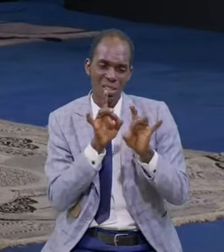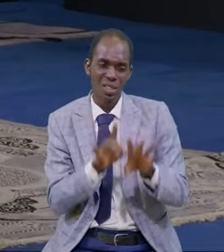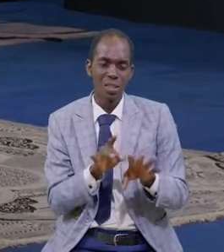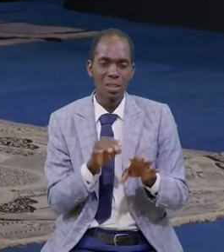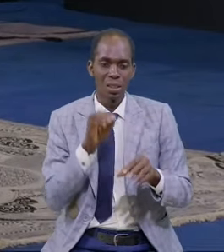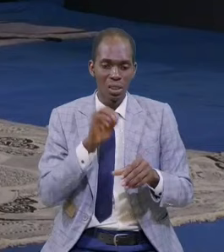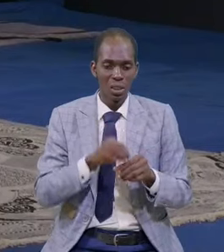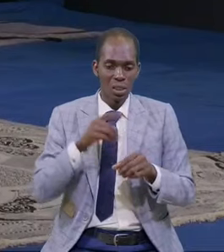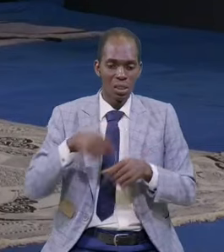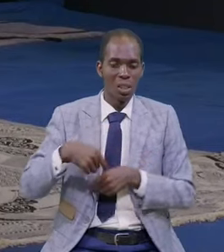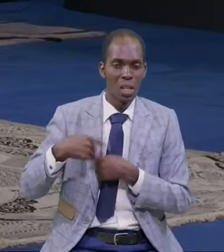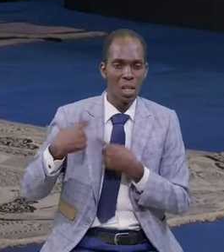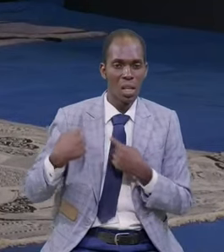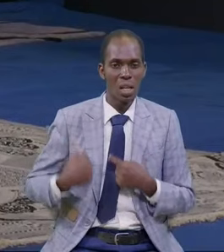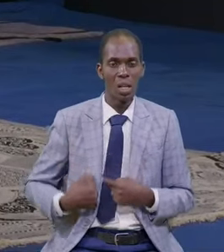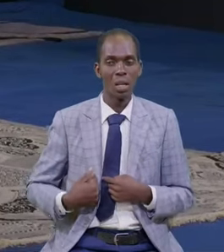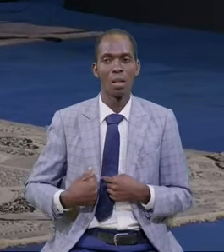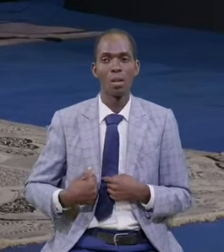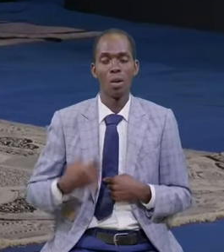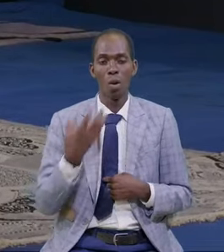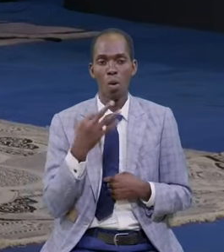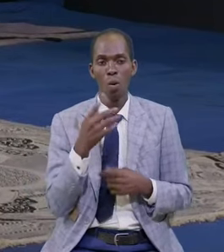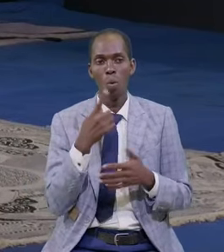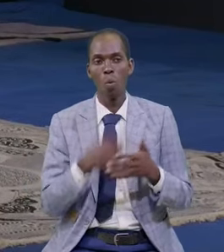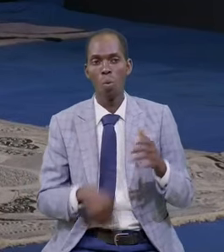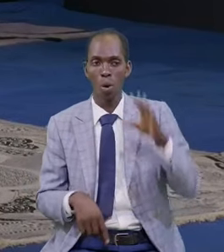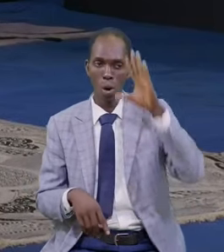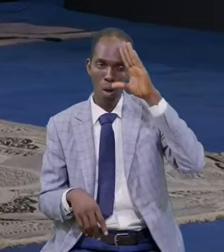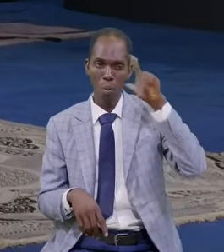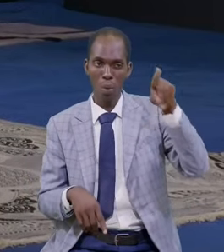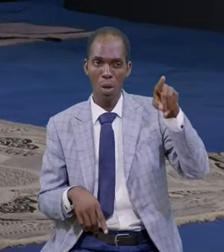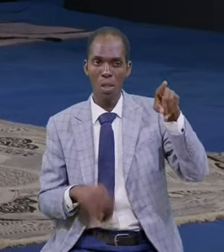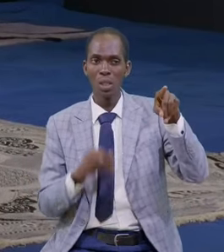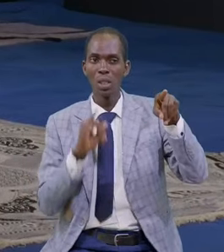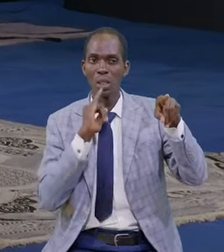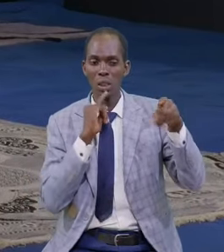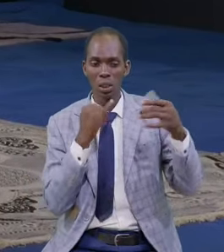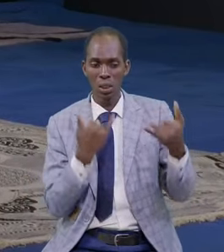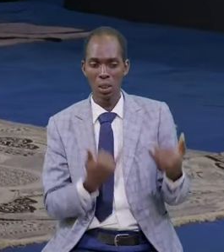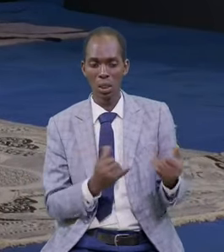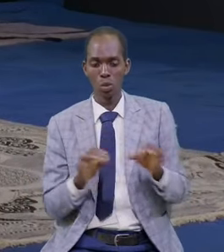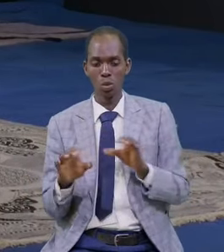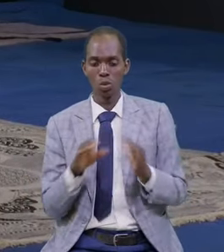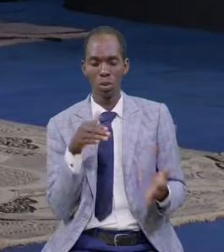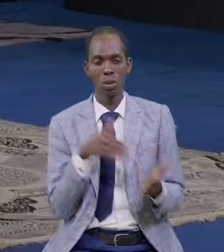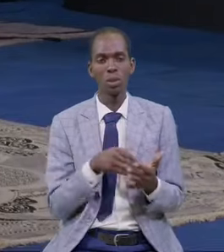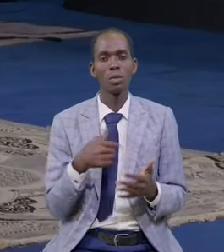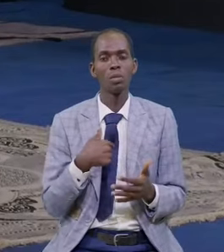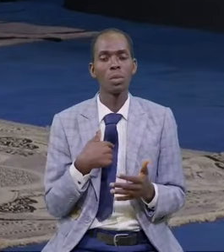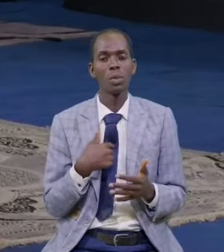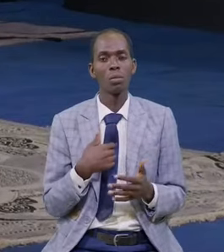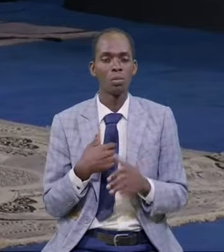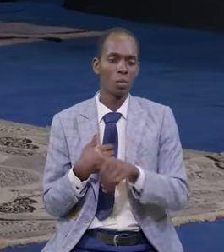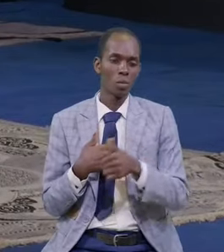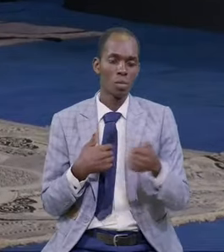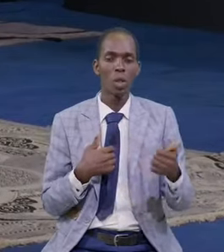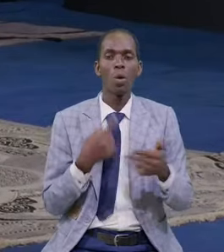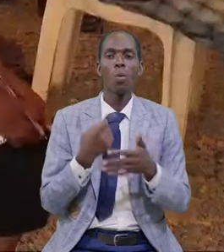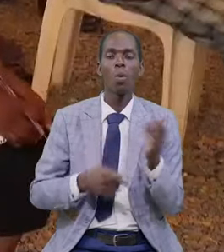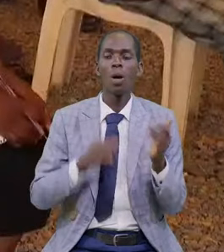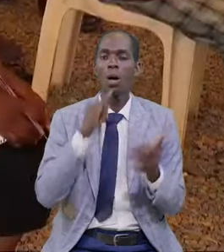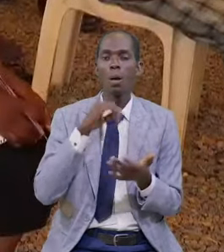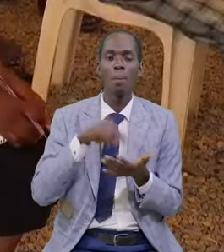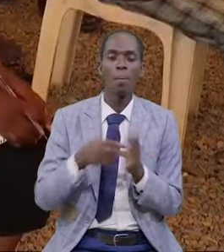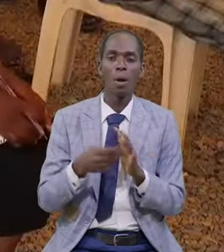for what he is doing against me what's malice the